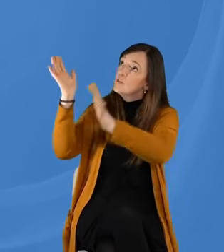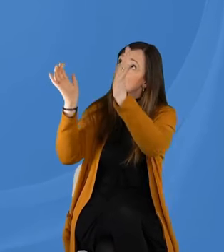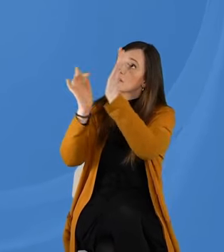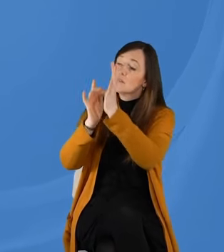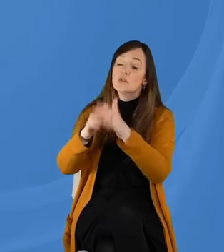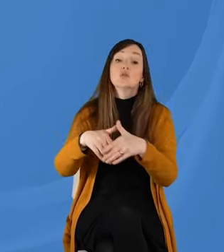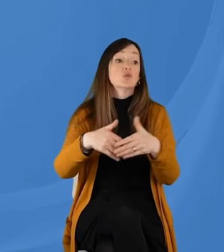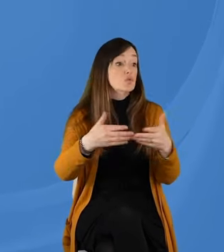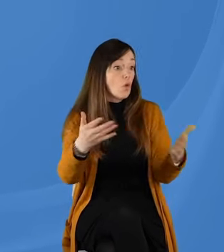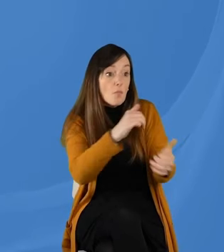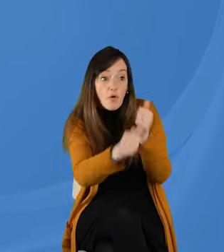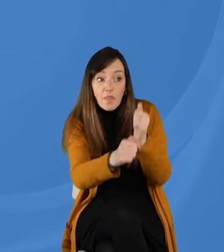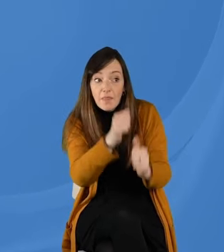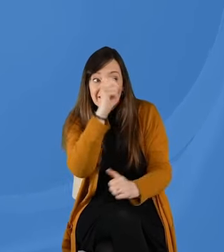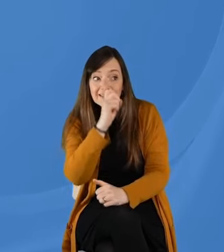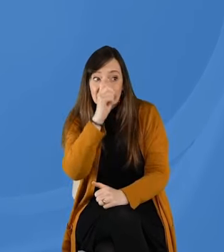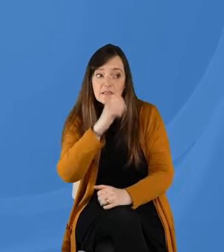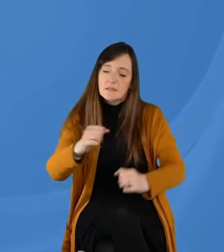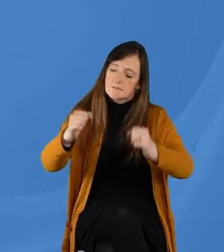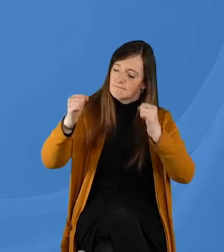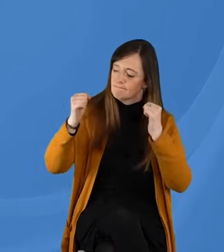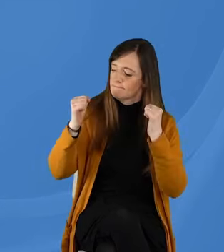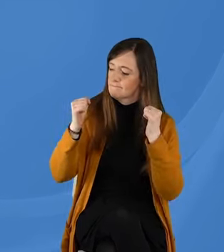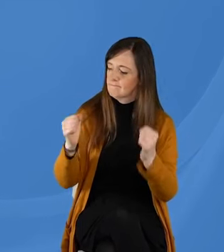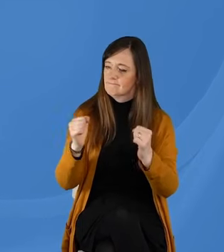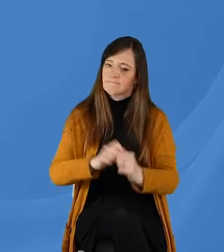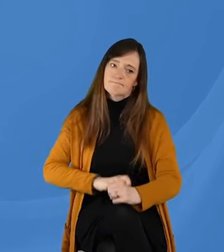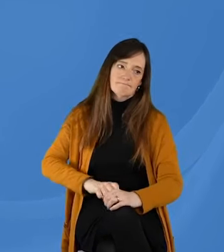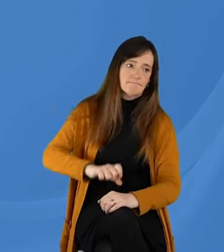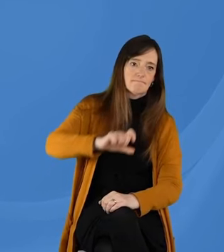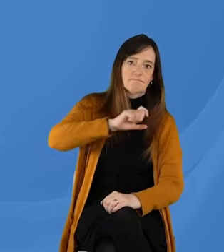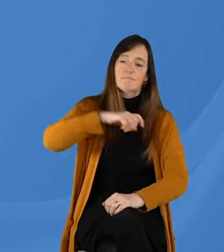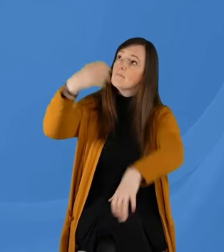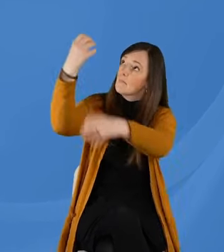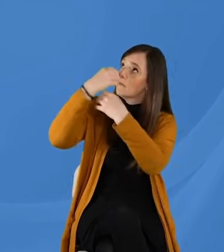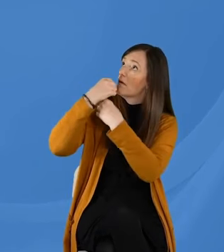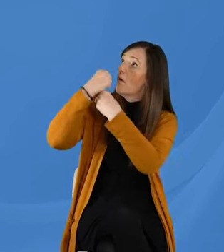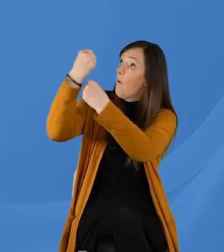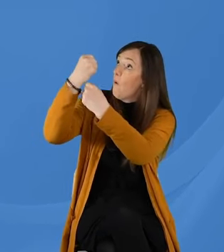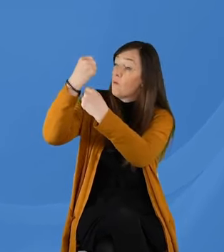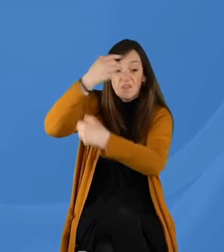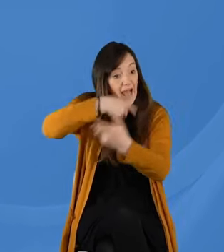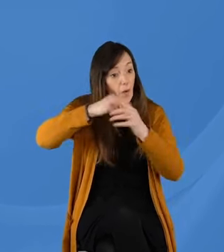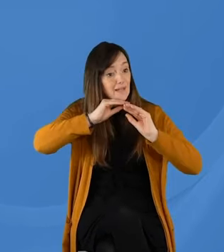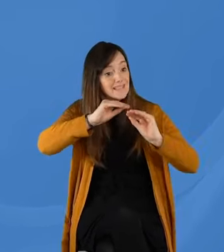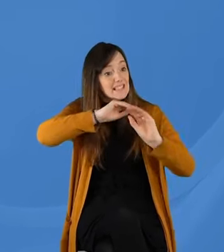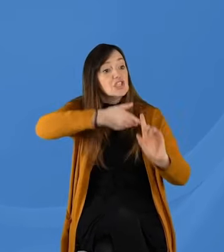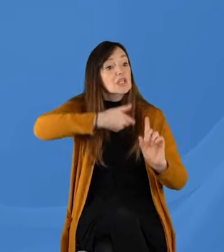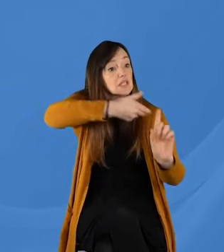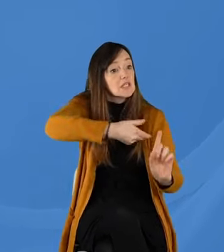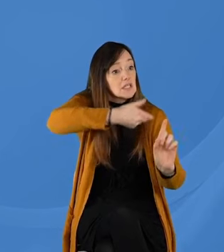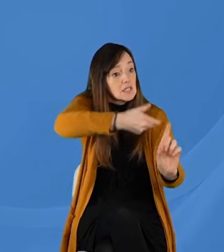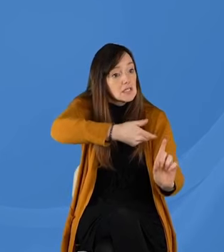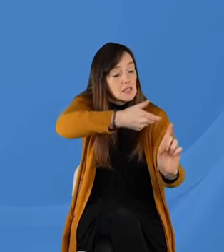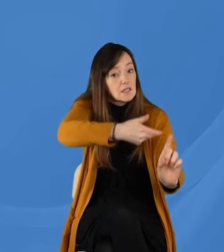So then, brothers and sisters, stand firm and hold fast to the teachings we passed on to you, whether by word of